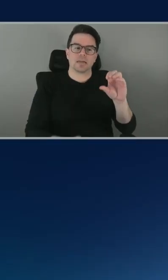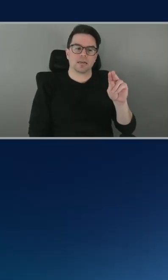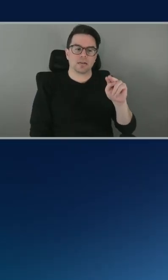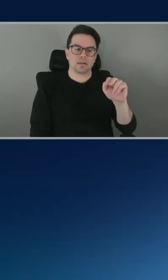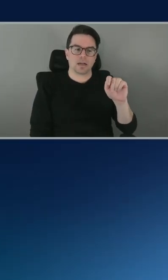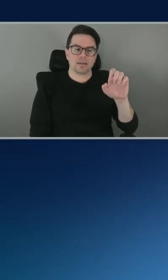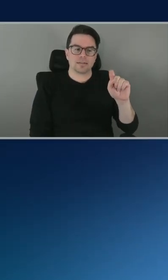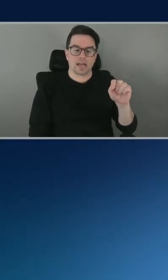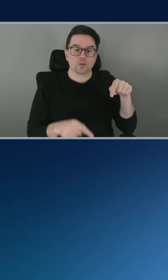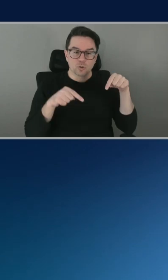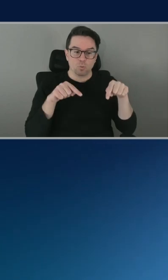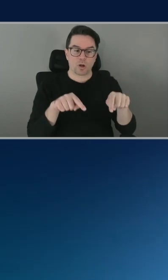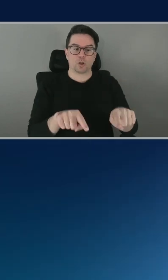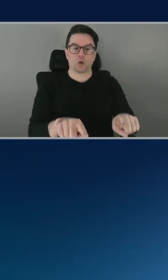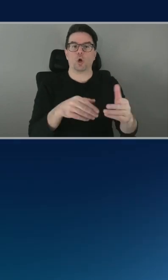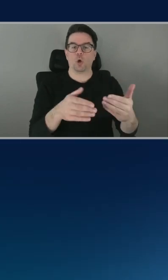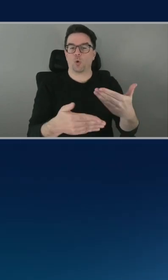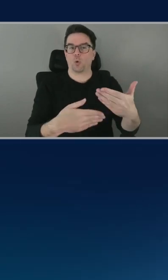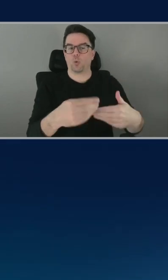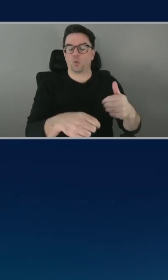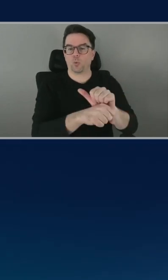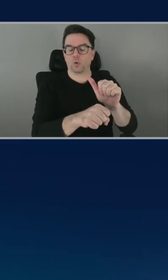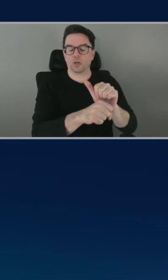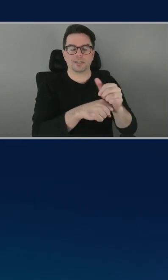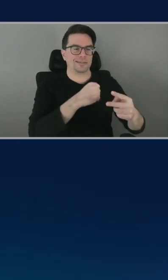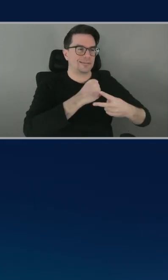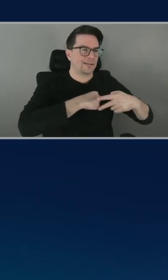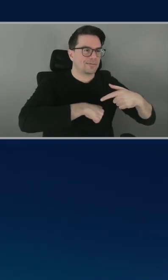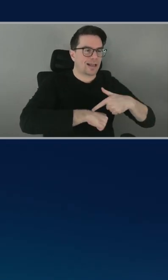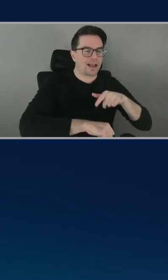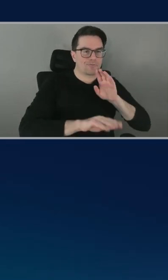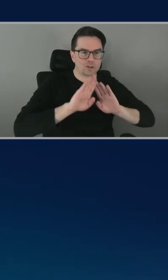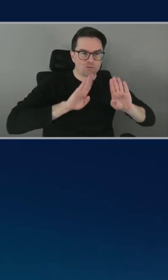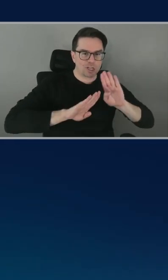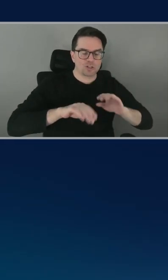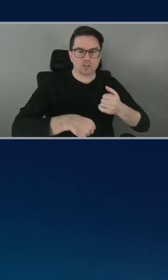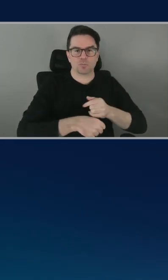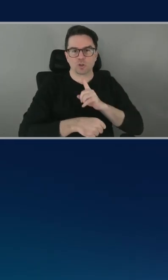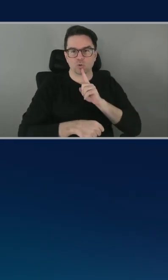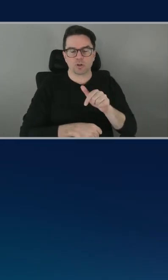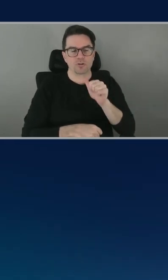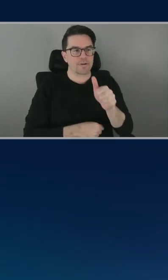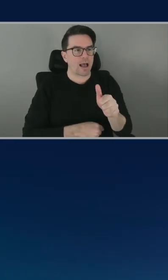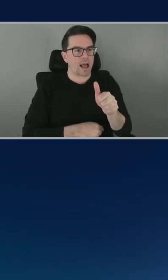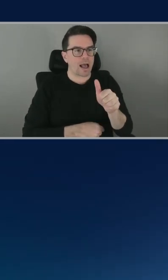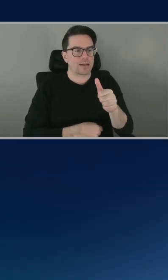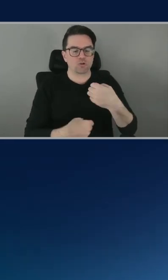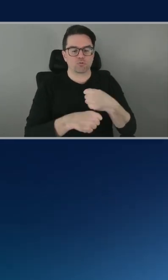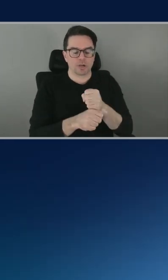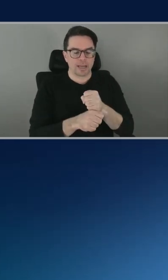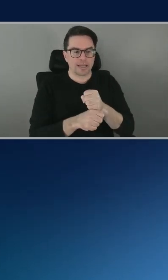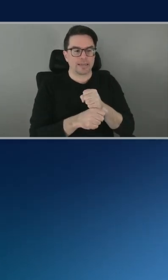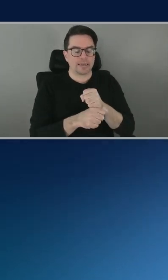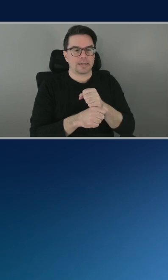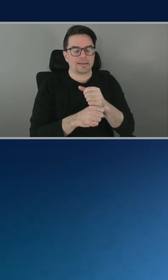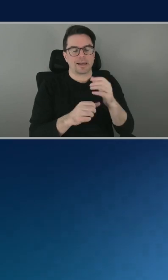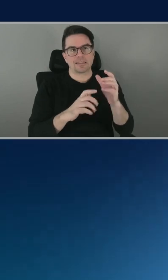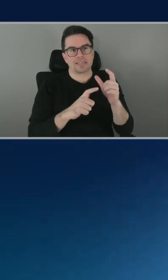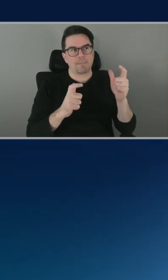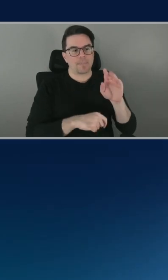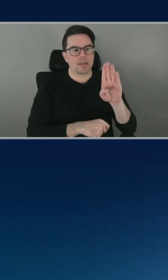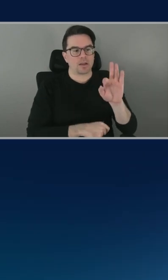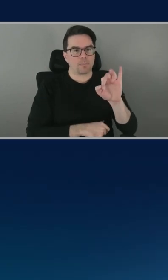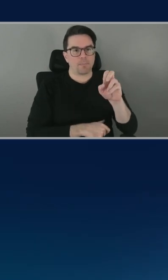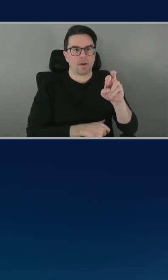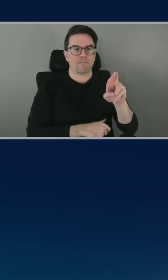important to save time, frustration, and to make sure that you're not having to effectively create a giant buffer of clipboard